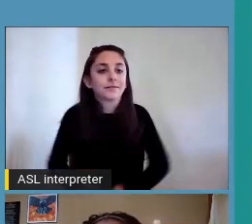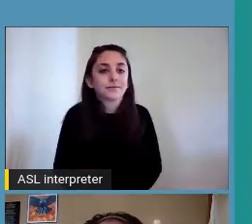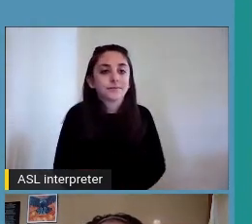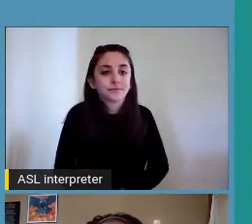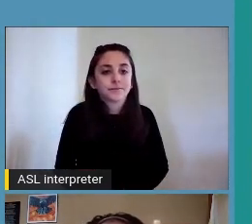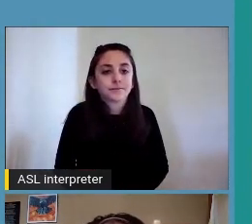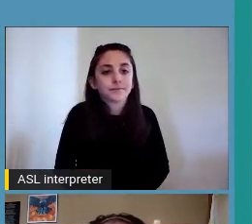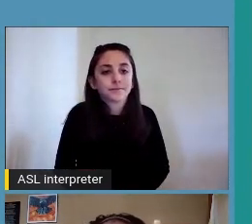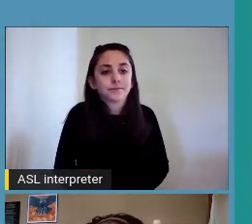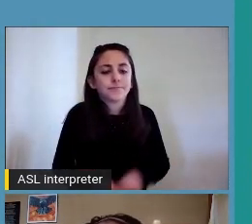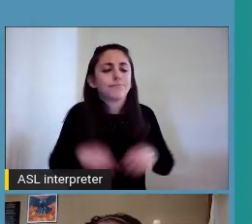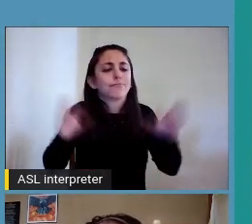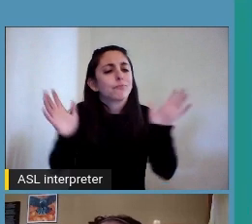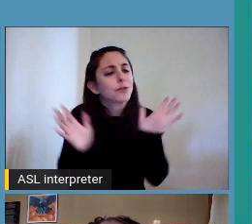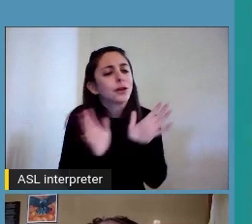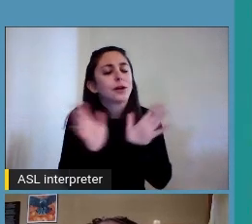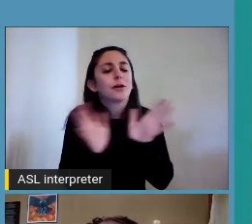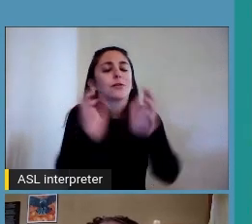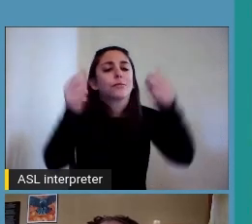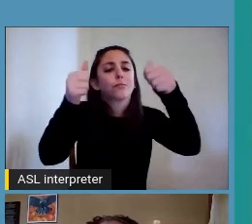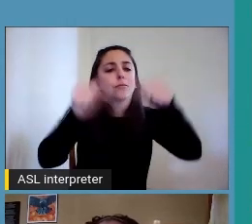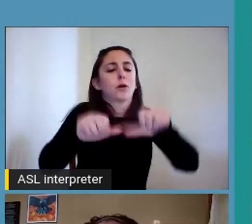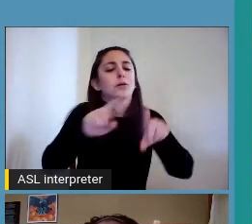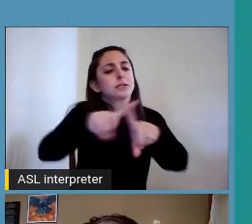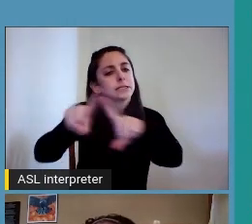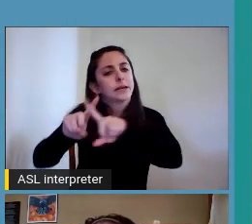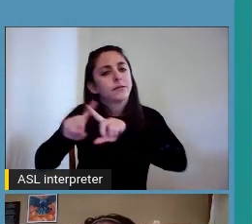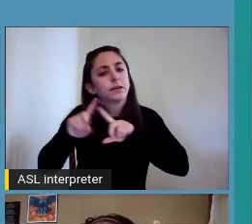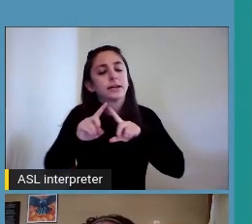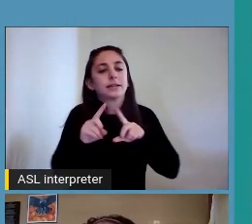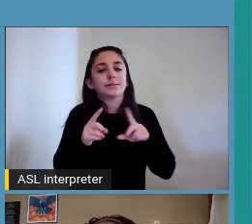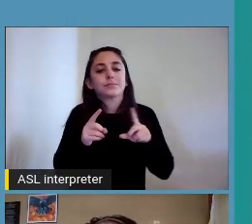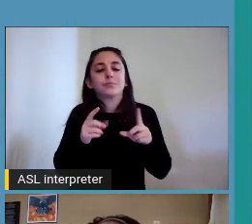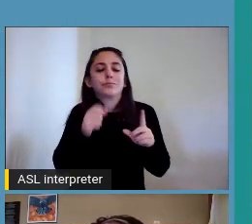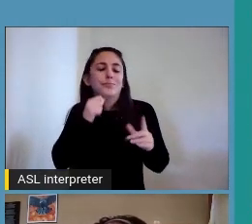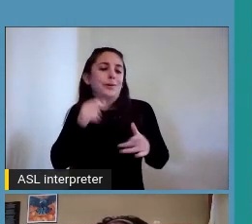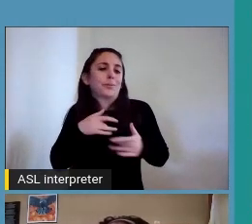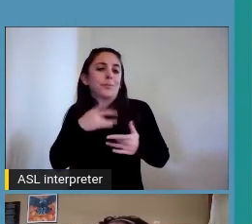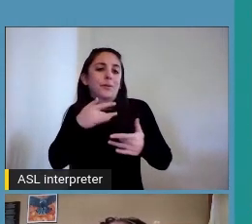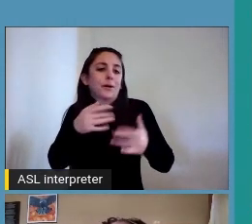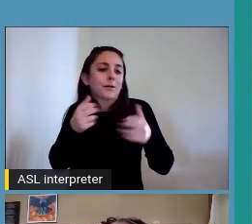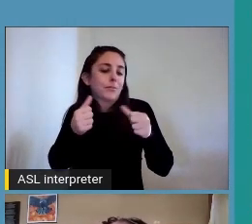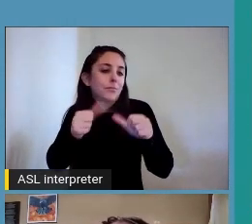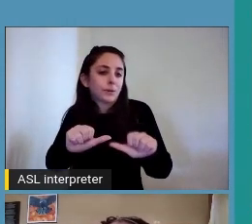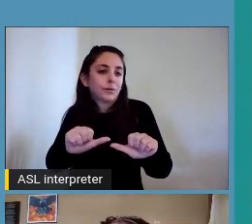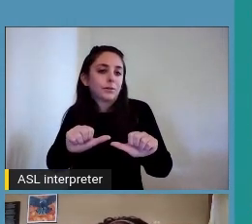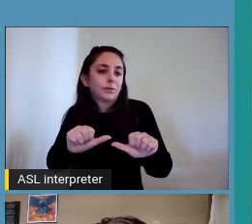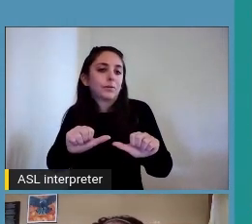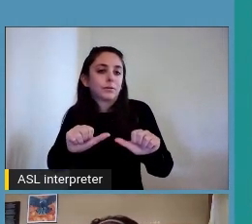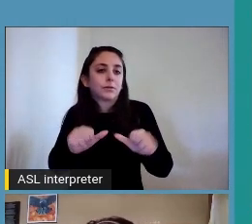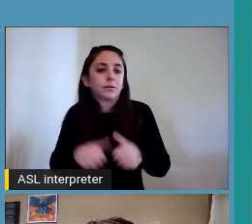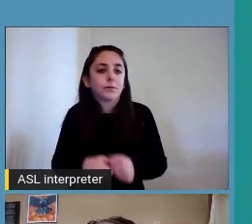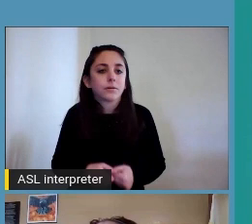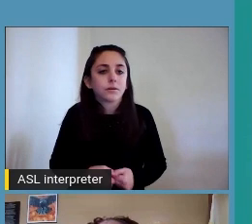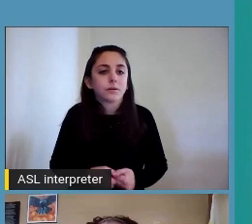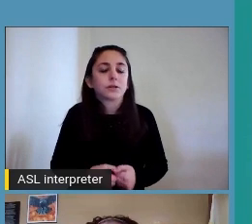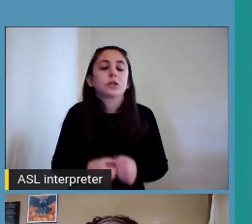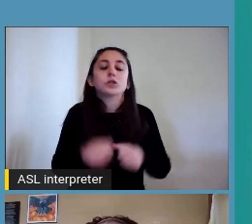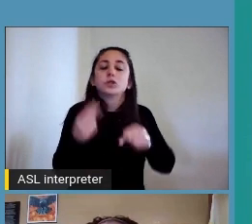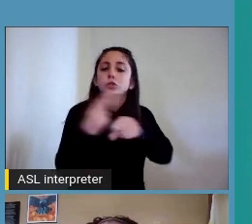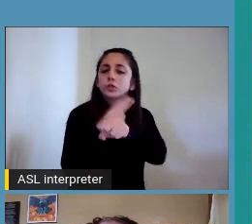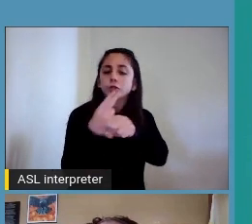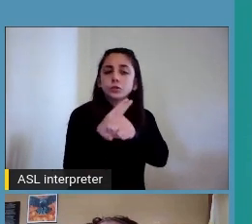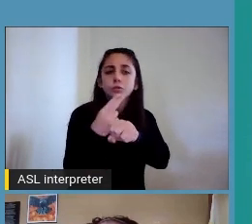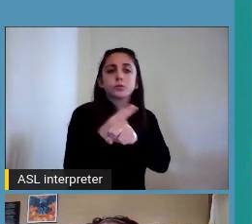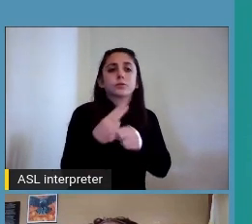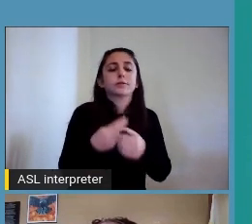post about stuff we wouldn't normally post about. And we can still use those different posts to tell our story. And it